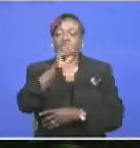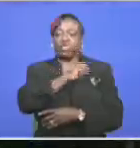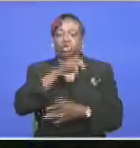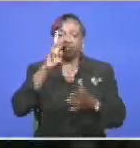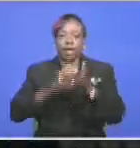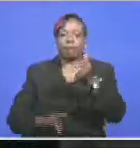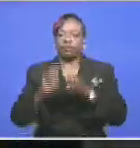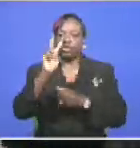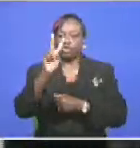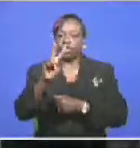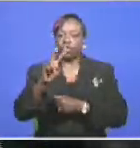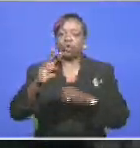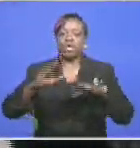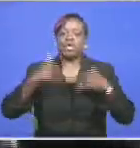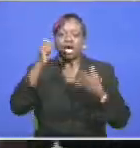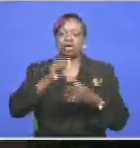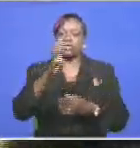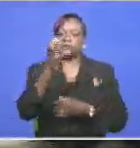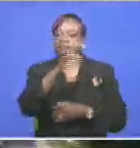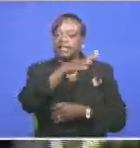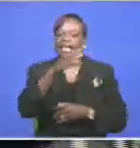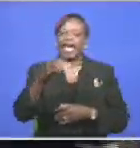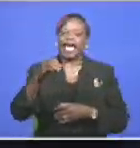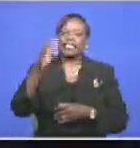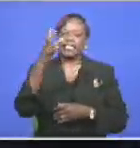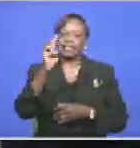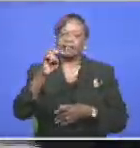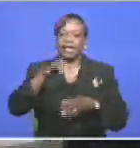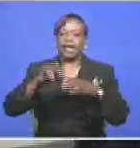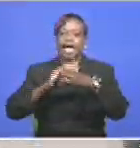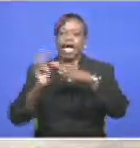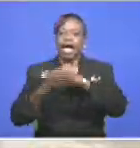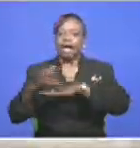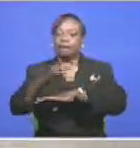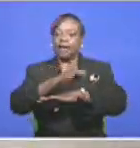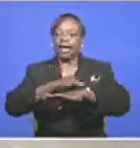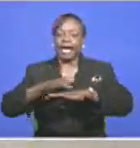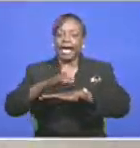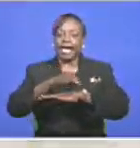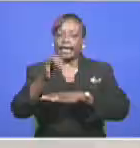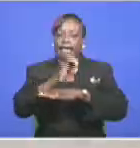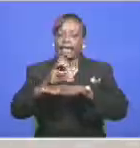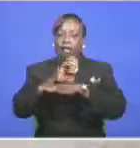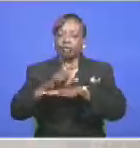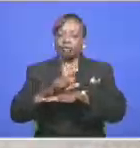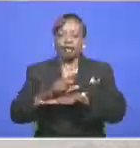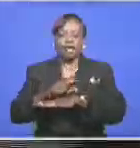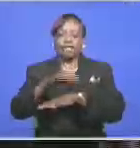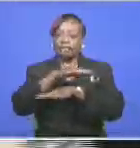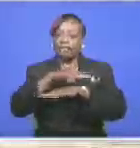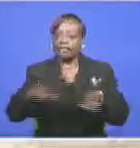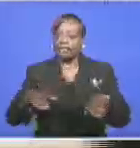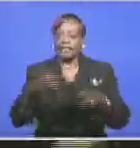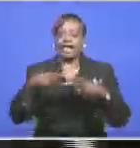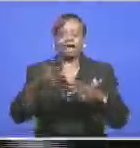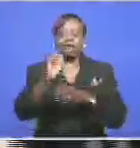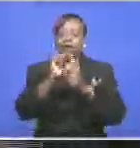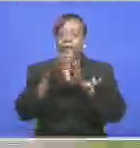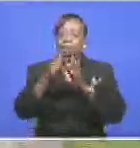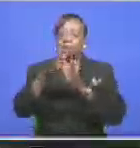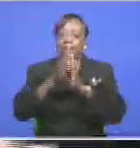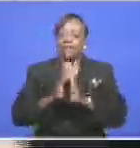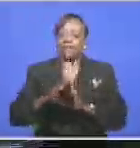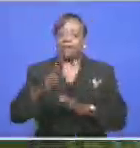female visitors ages 15 and 17 in Harbour Island, Eleuthera. They were not required to enter pleas to the charges. Bail